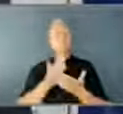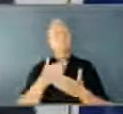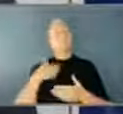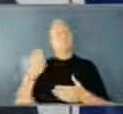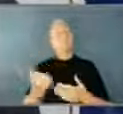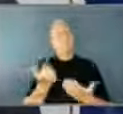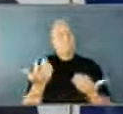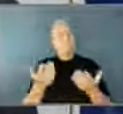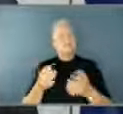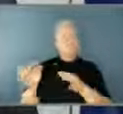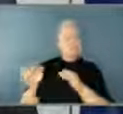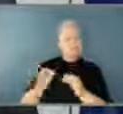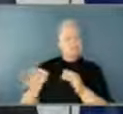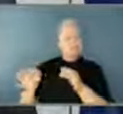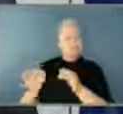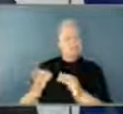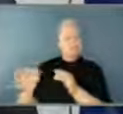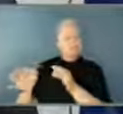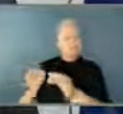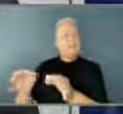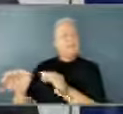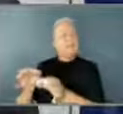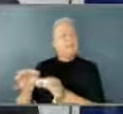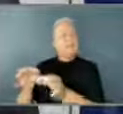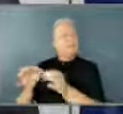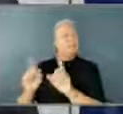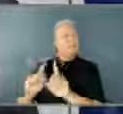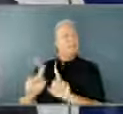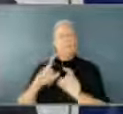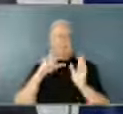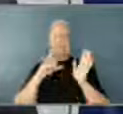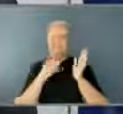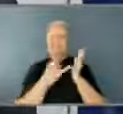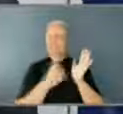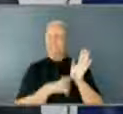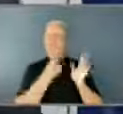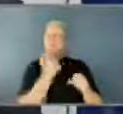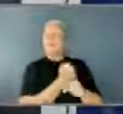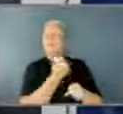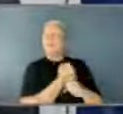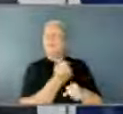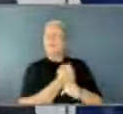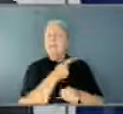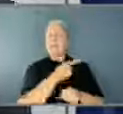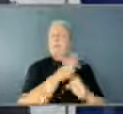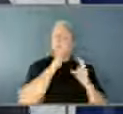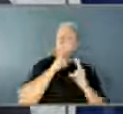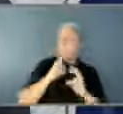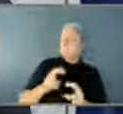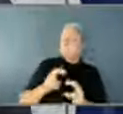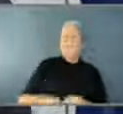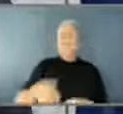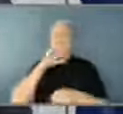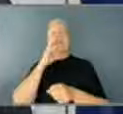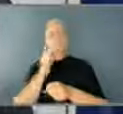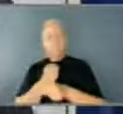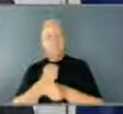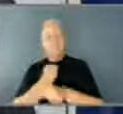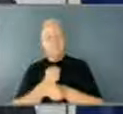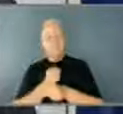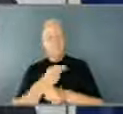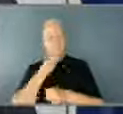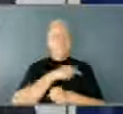clearly CSL, who are a sovereign manufacturing company, are looking at that. Government has commissioned some research to look at that, to look at what